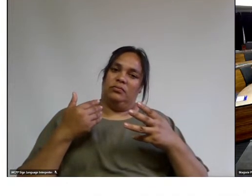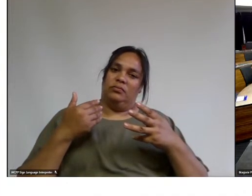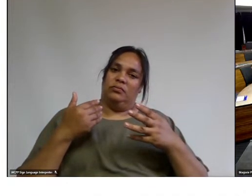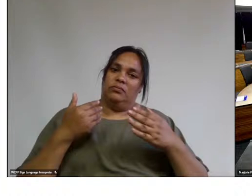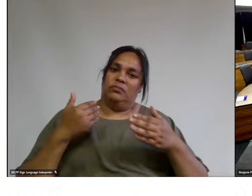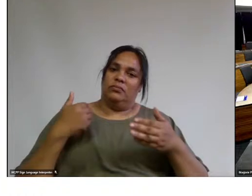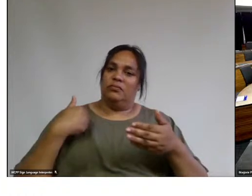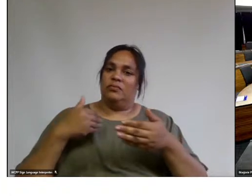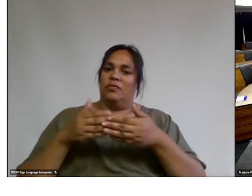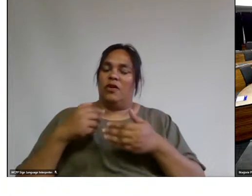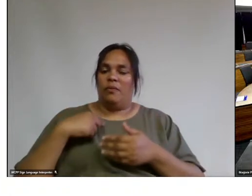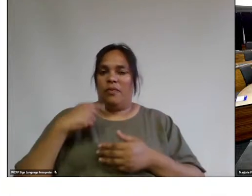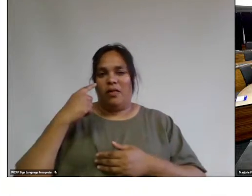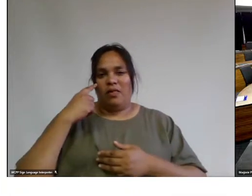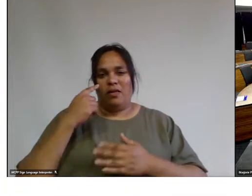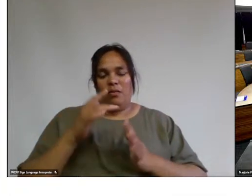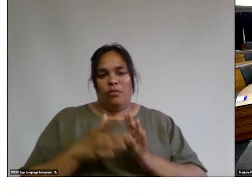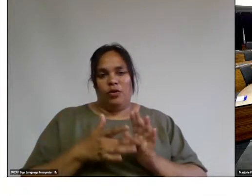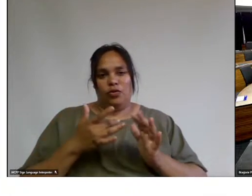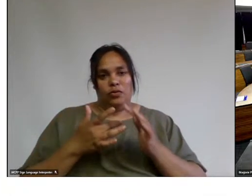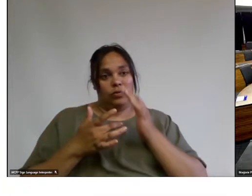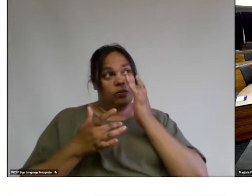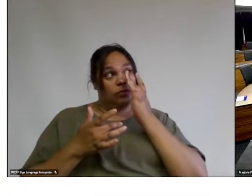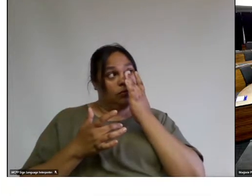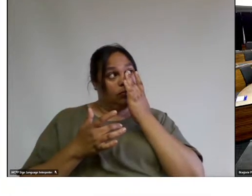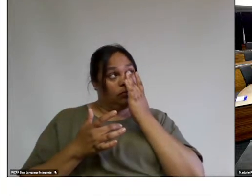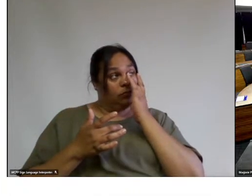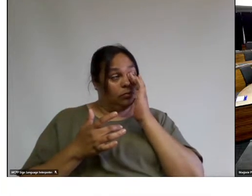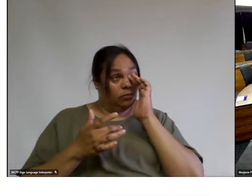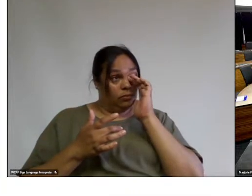think it's on page